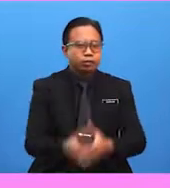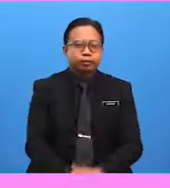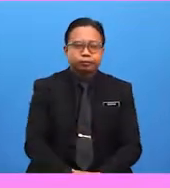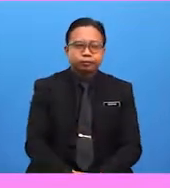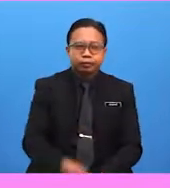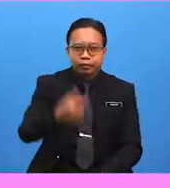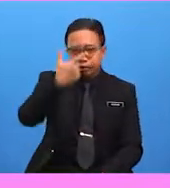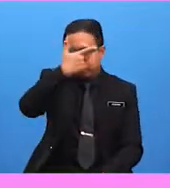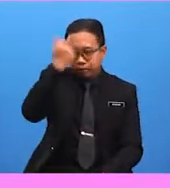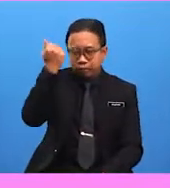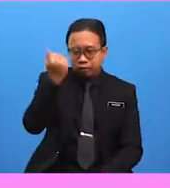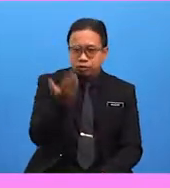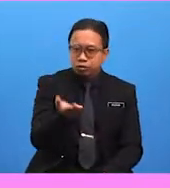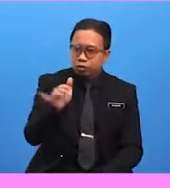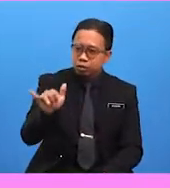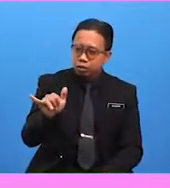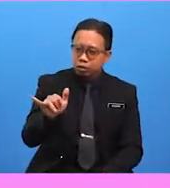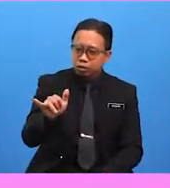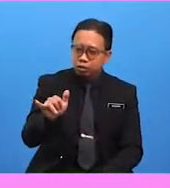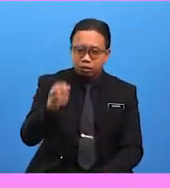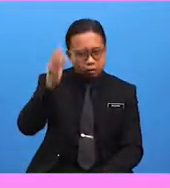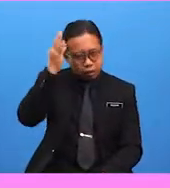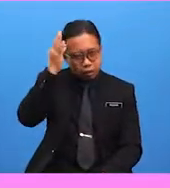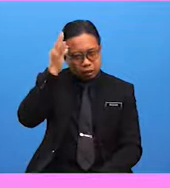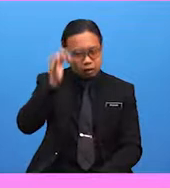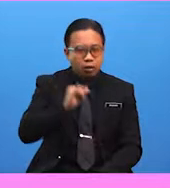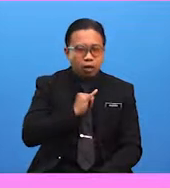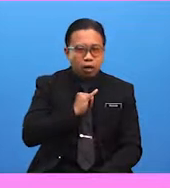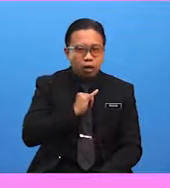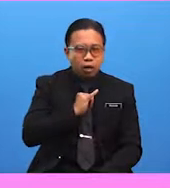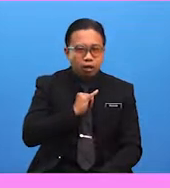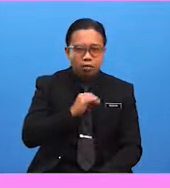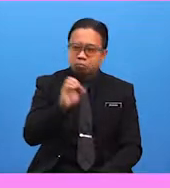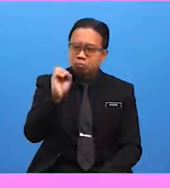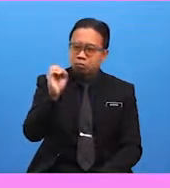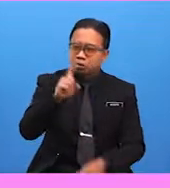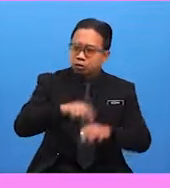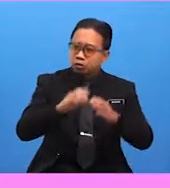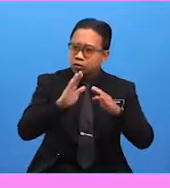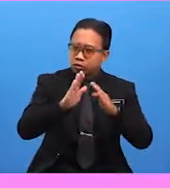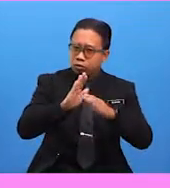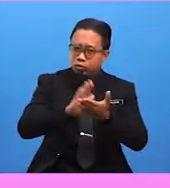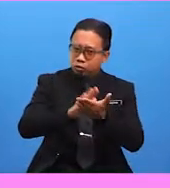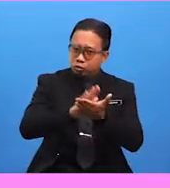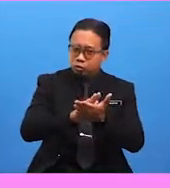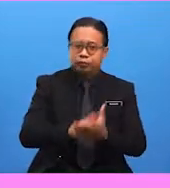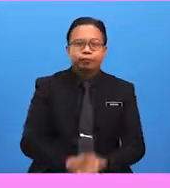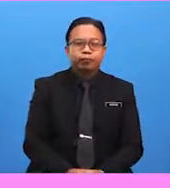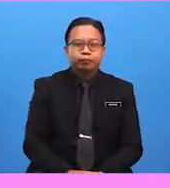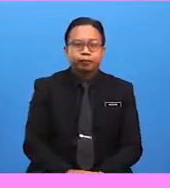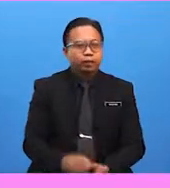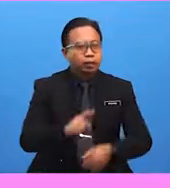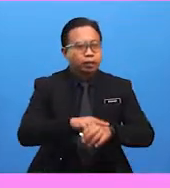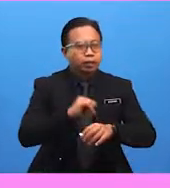because they thought I slept at school. It was the only time